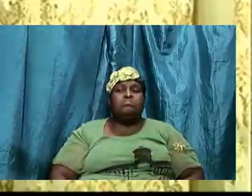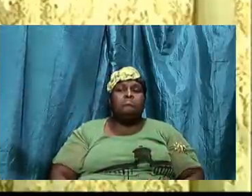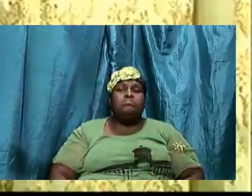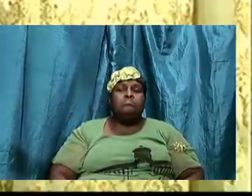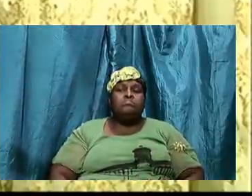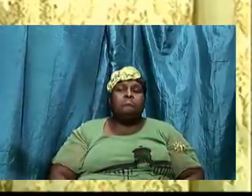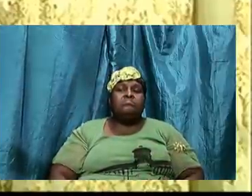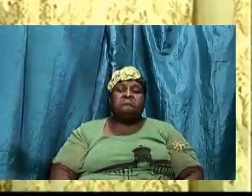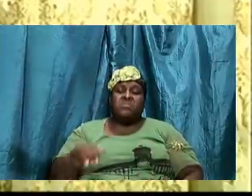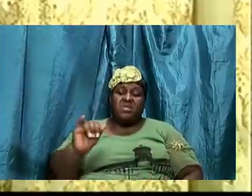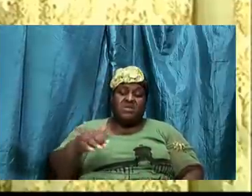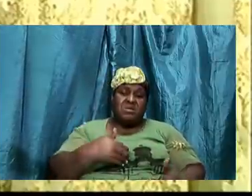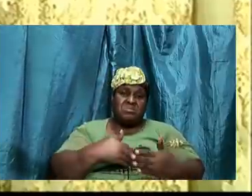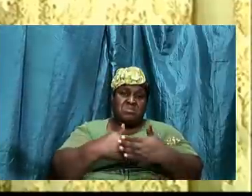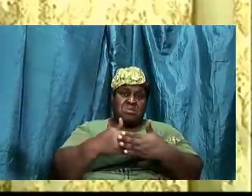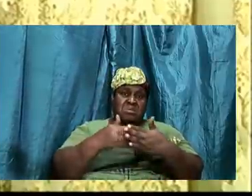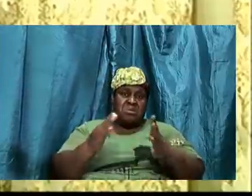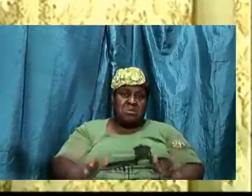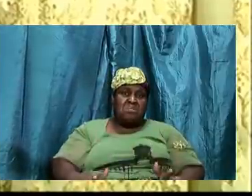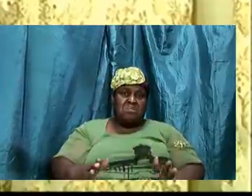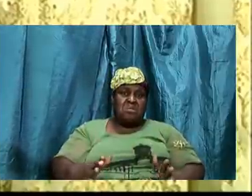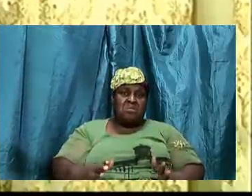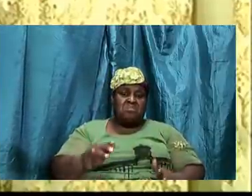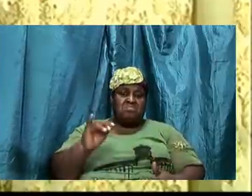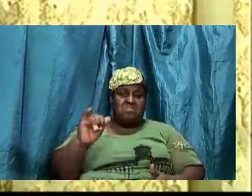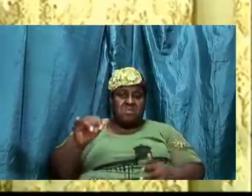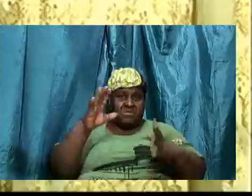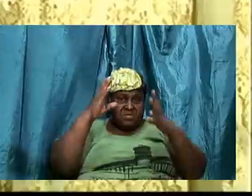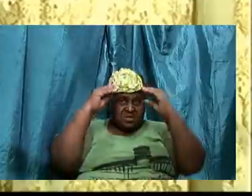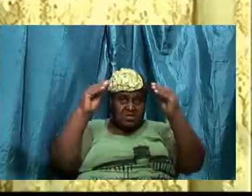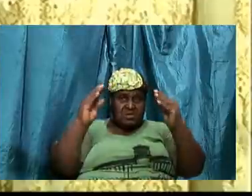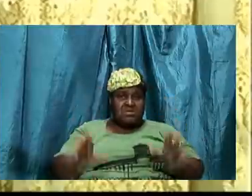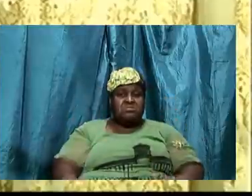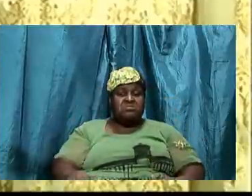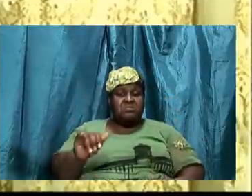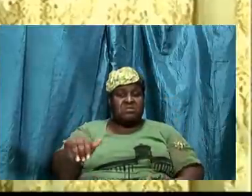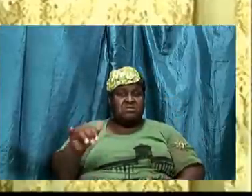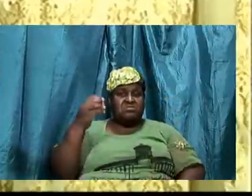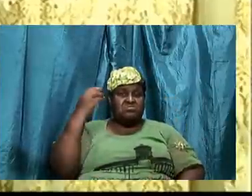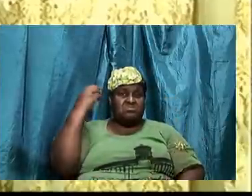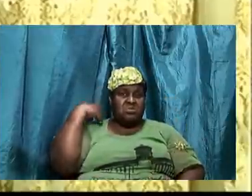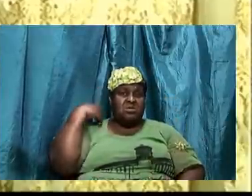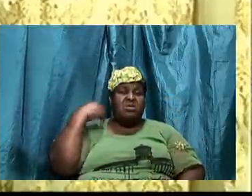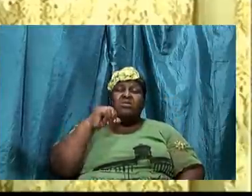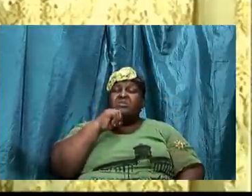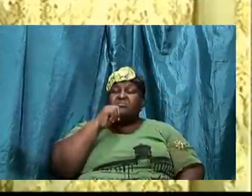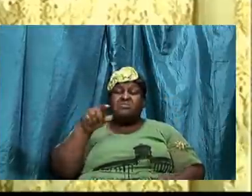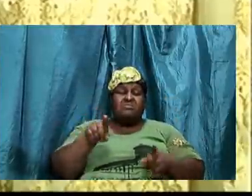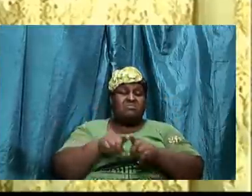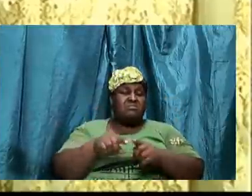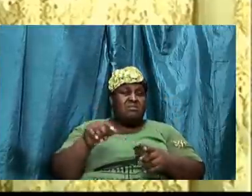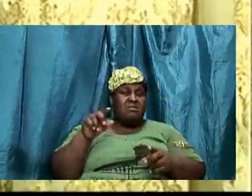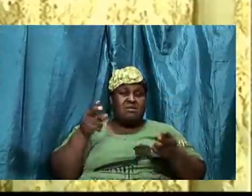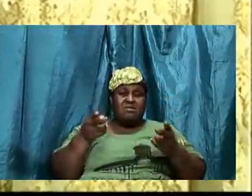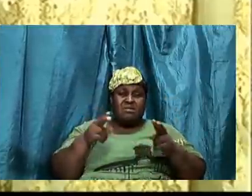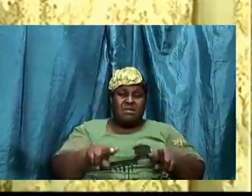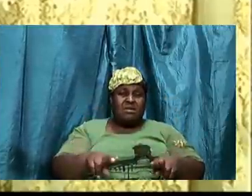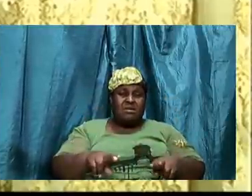That neighbor, that lecturer, that supervisor, it is not just like that. There is an enemy that